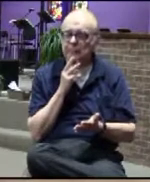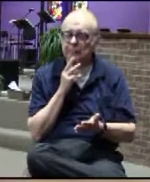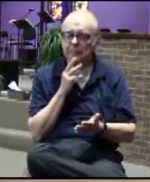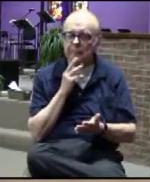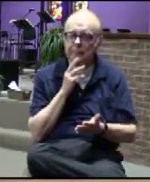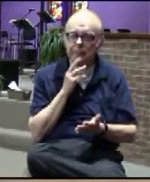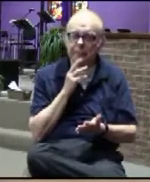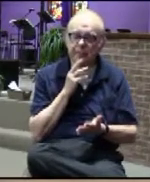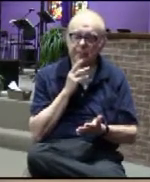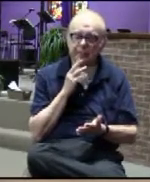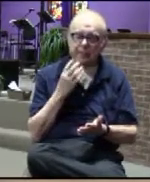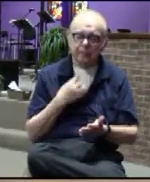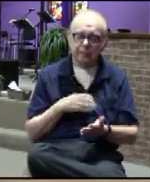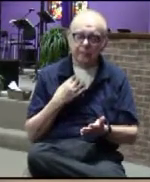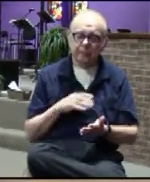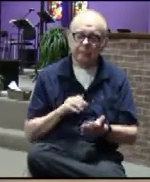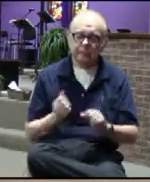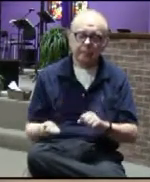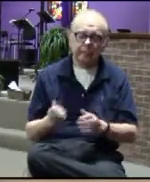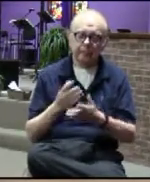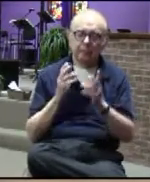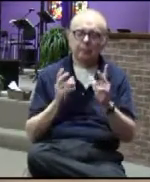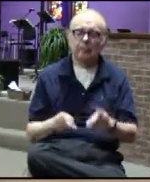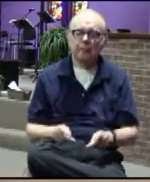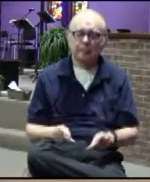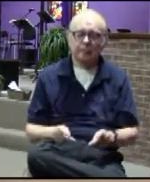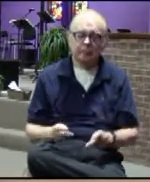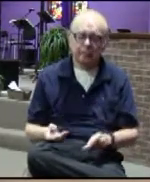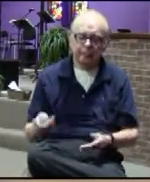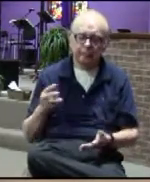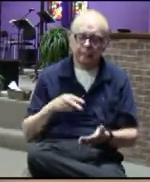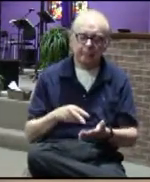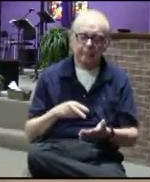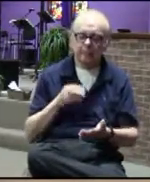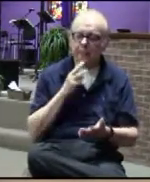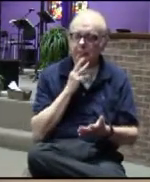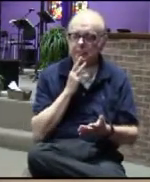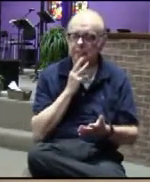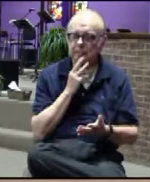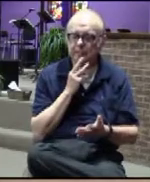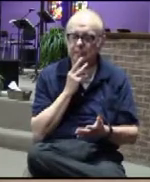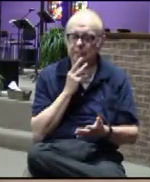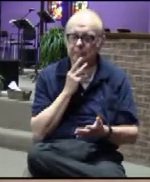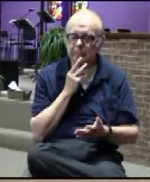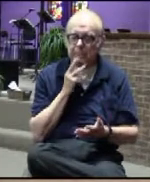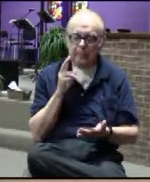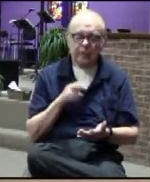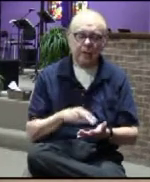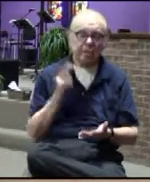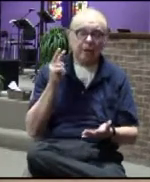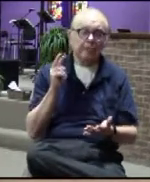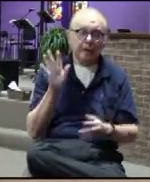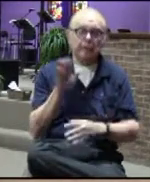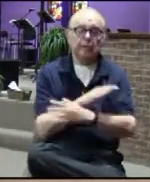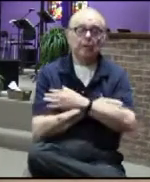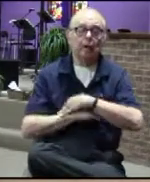it's awesome man when you're baptizing somebody and they're coming back up and they just jump out of your arms